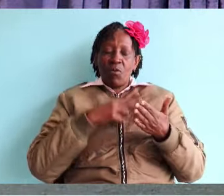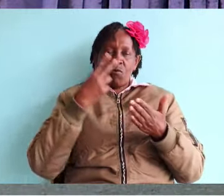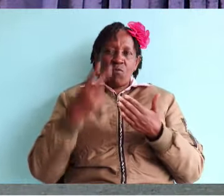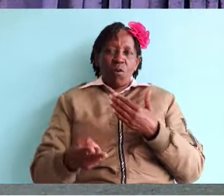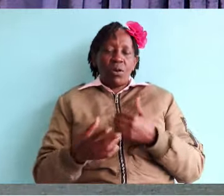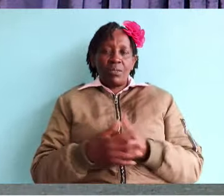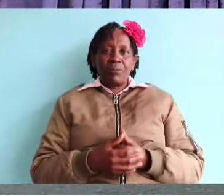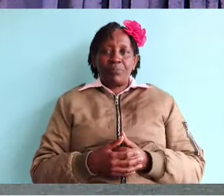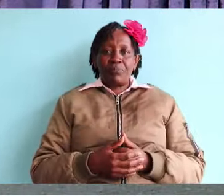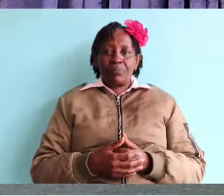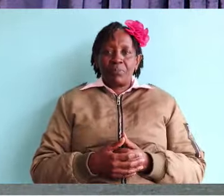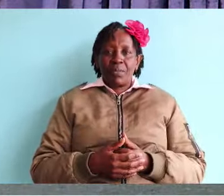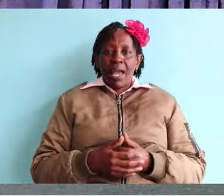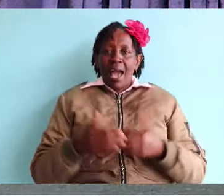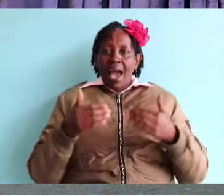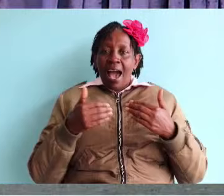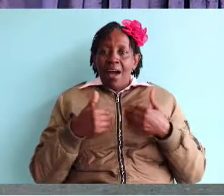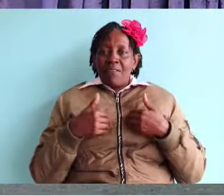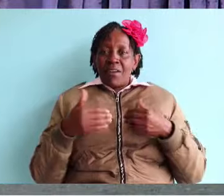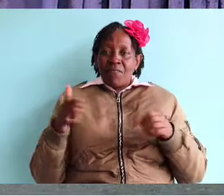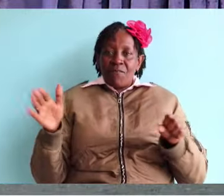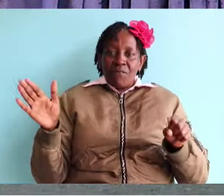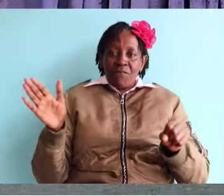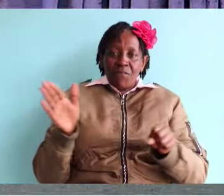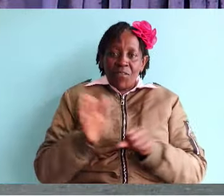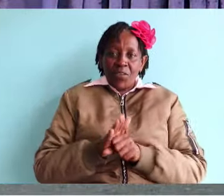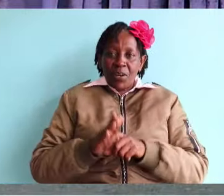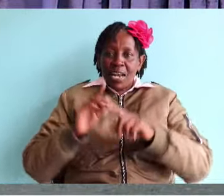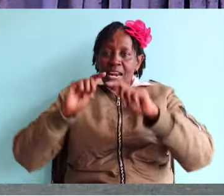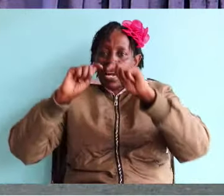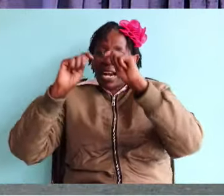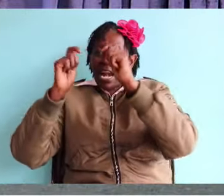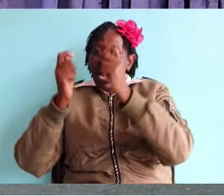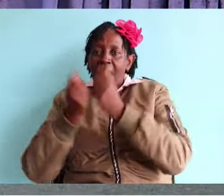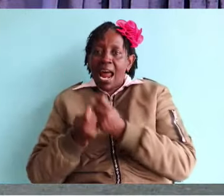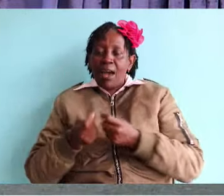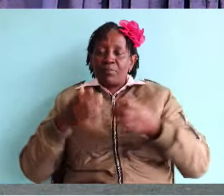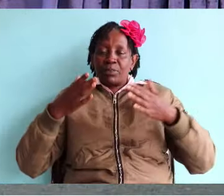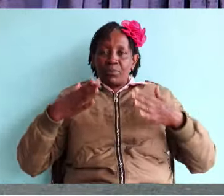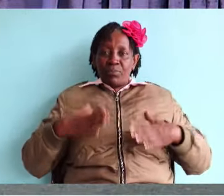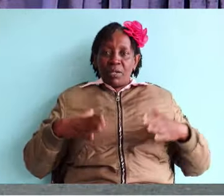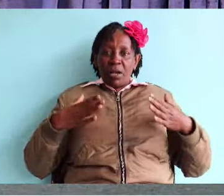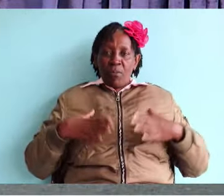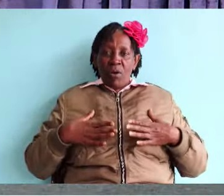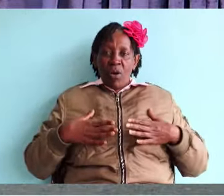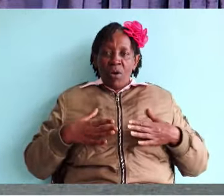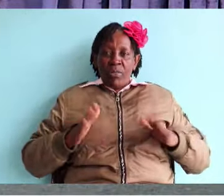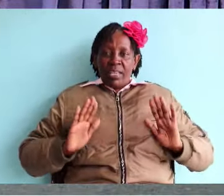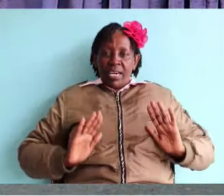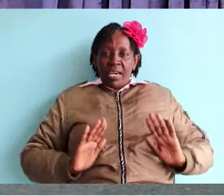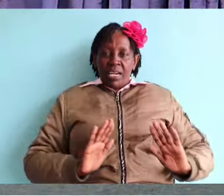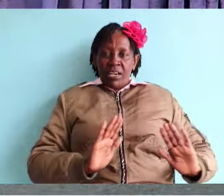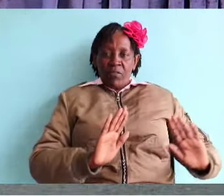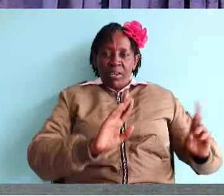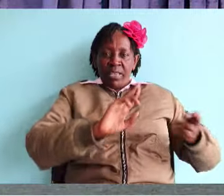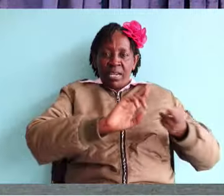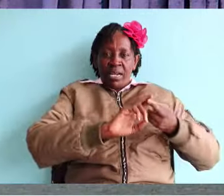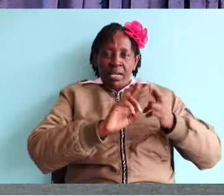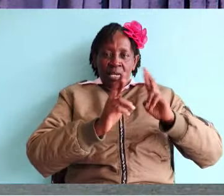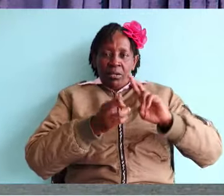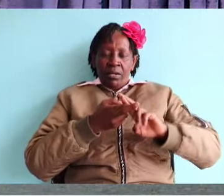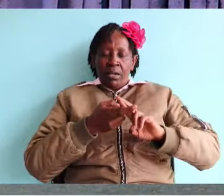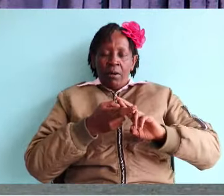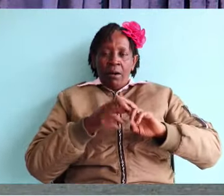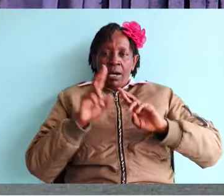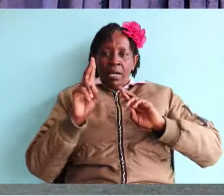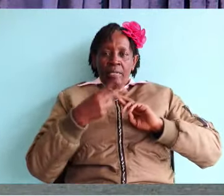having killed his own tribesmen, how that leaves him even in a relationship with them. But the second thing